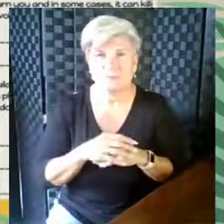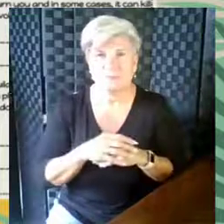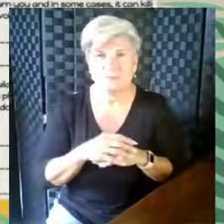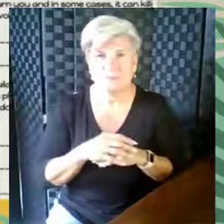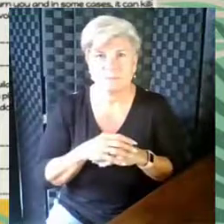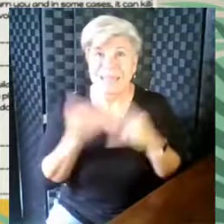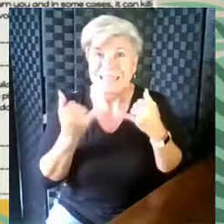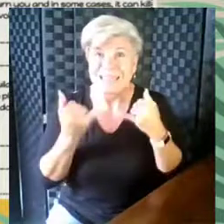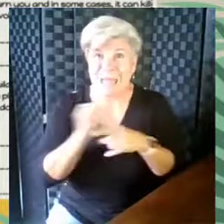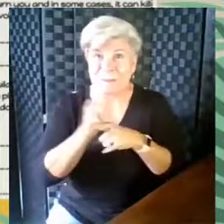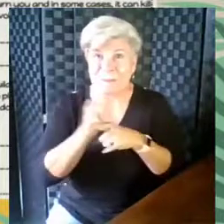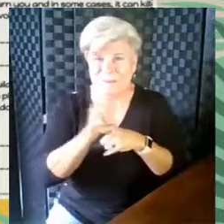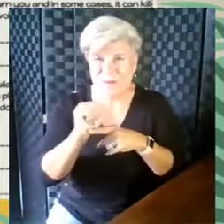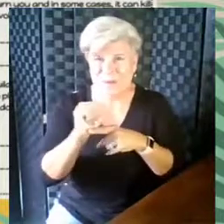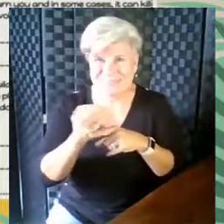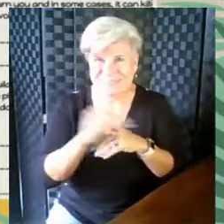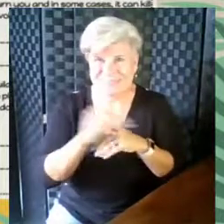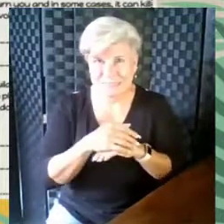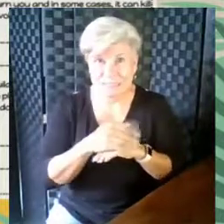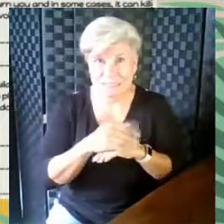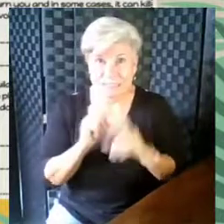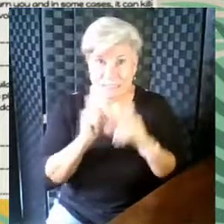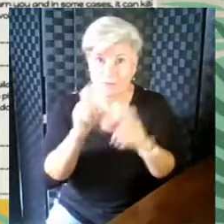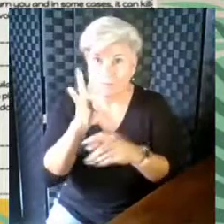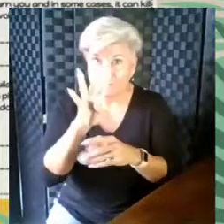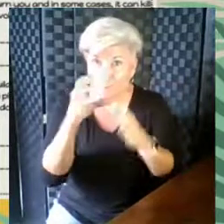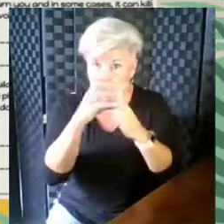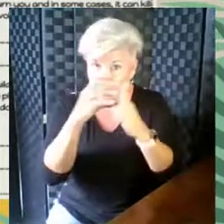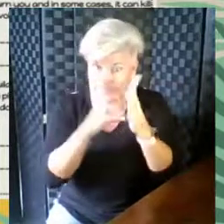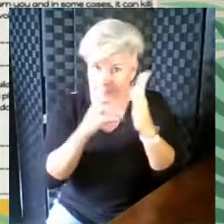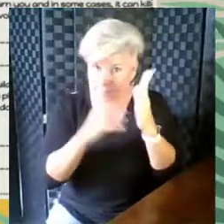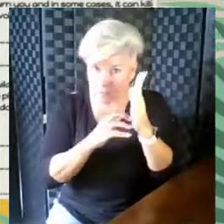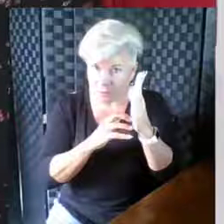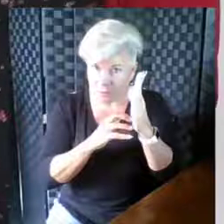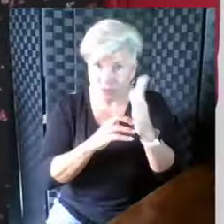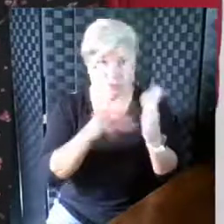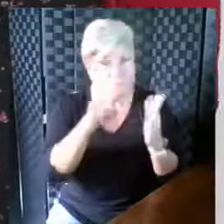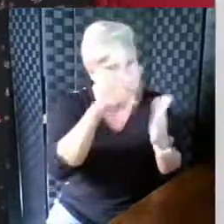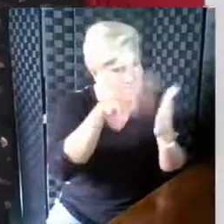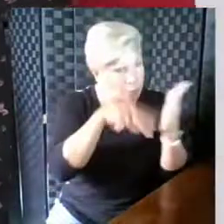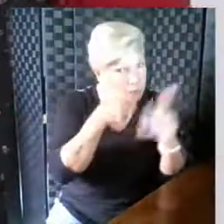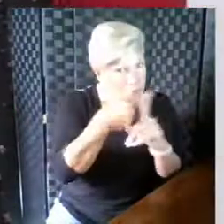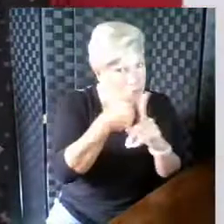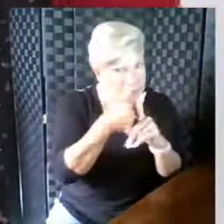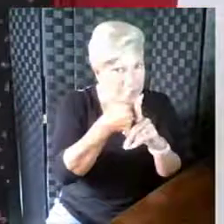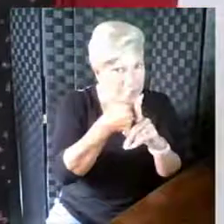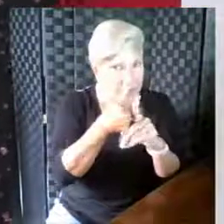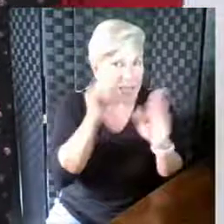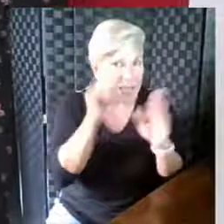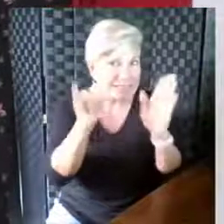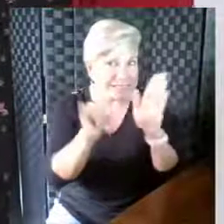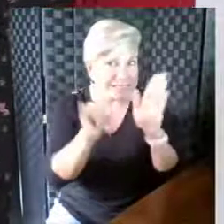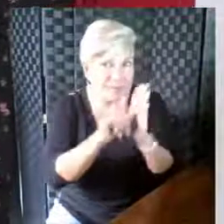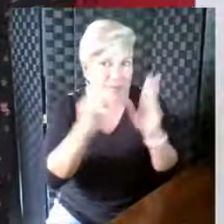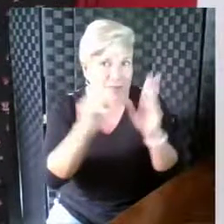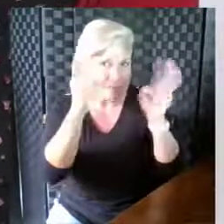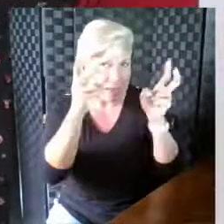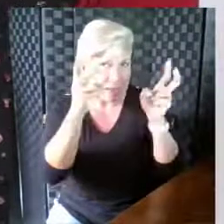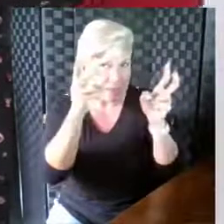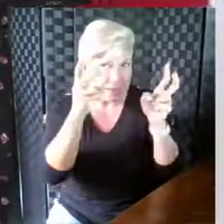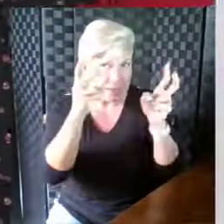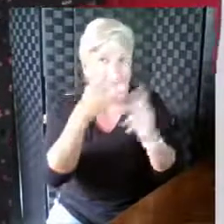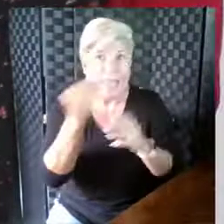All right, so let's practice. I've given you 4 passages that you're going to read through, and you're going to identify the